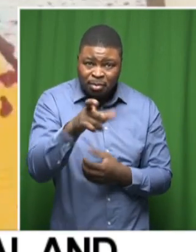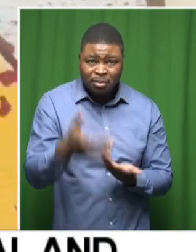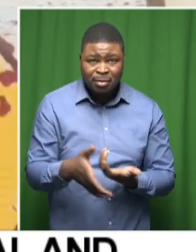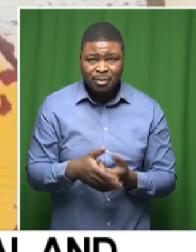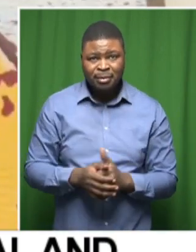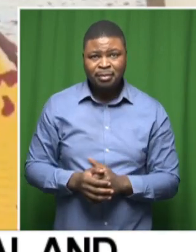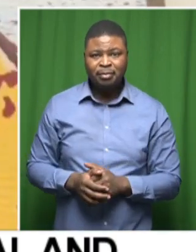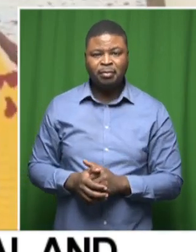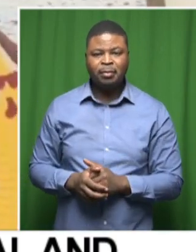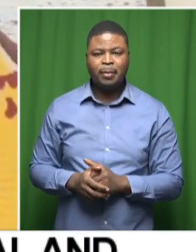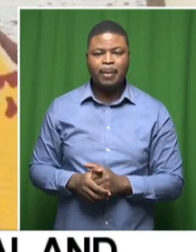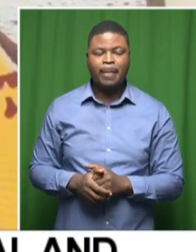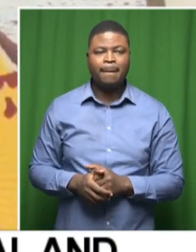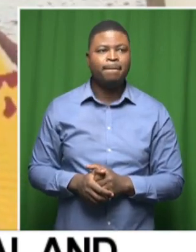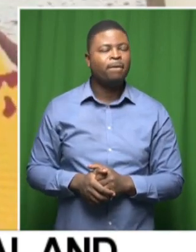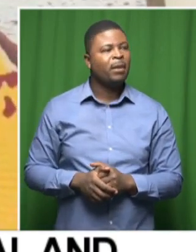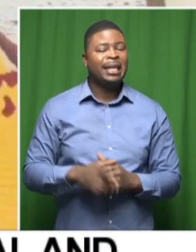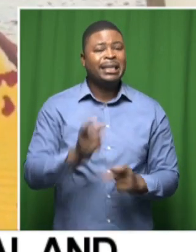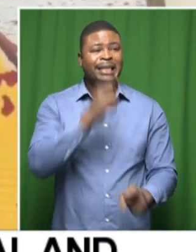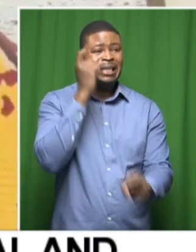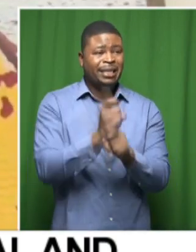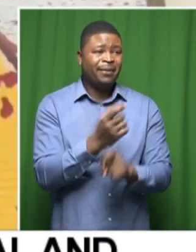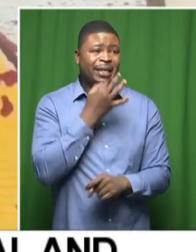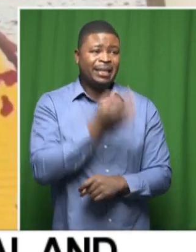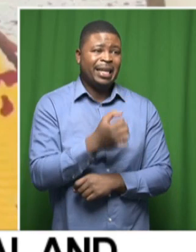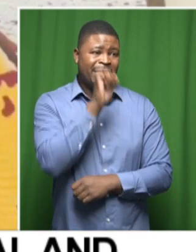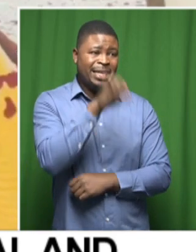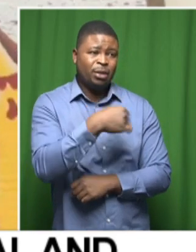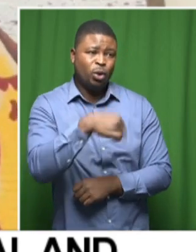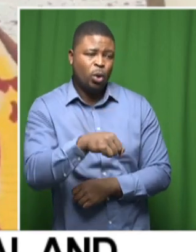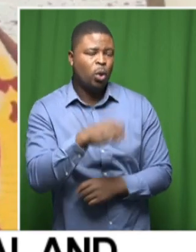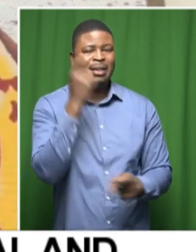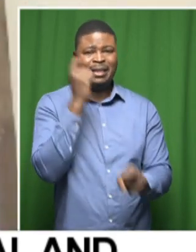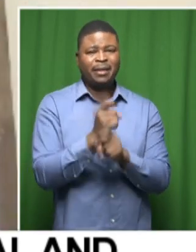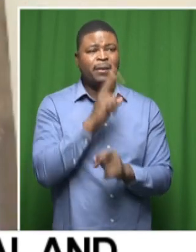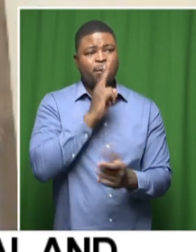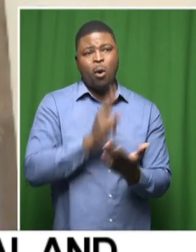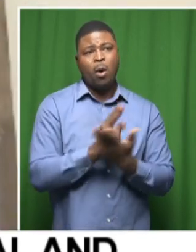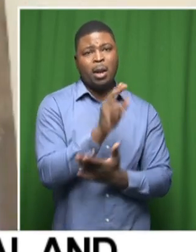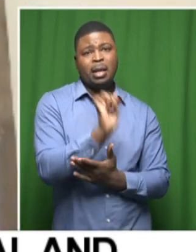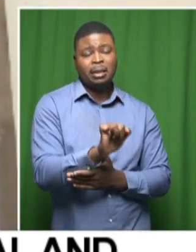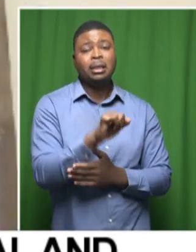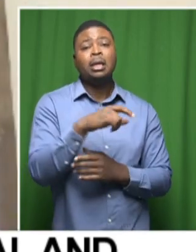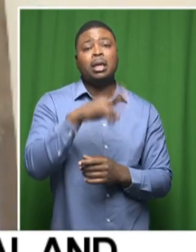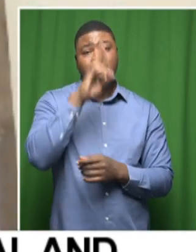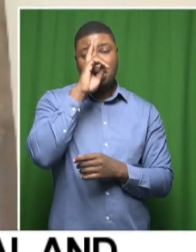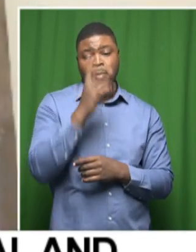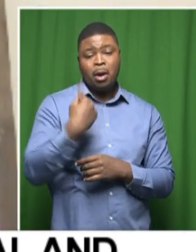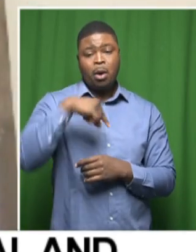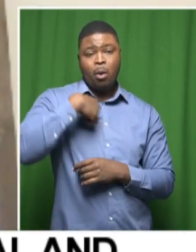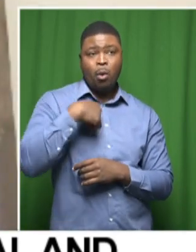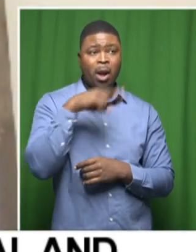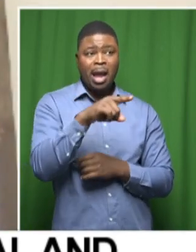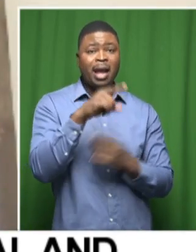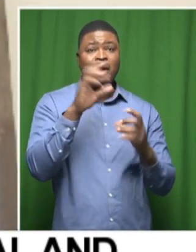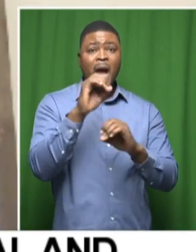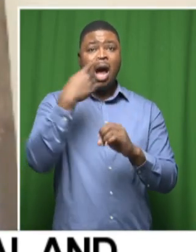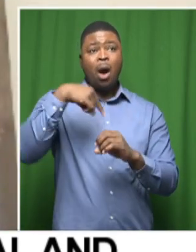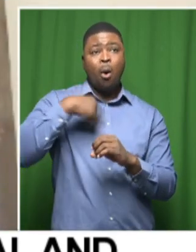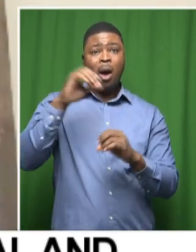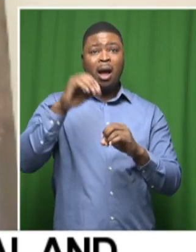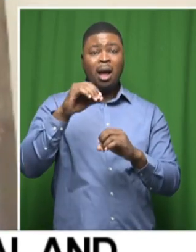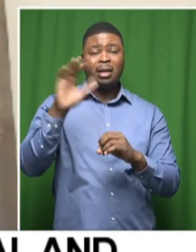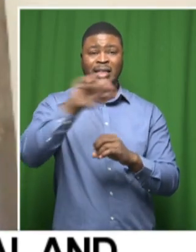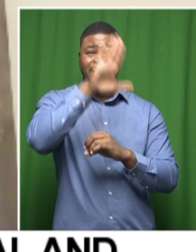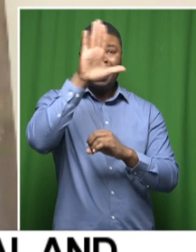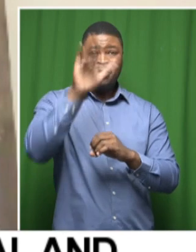It's really difficult to be able to say yes or no, Leanne, and that's just largely because I think we are stuck between a very unclear vision for the kind